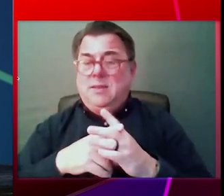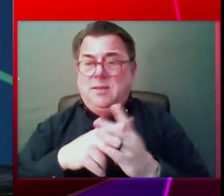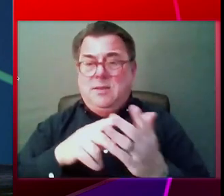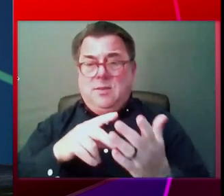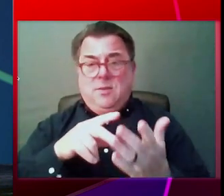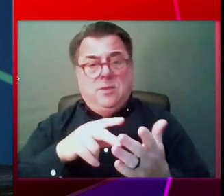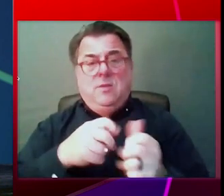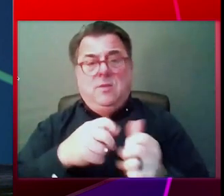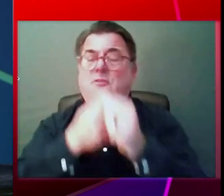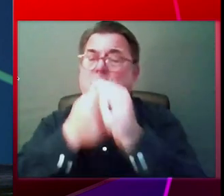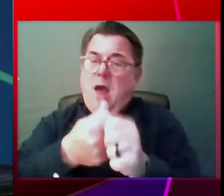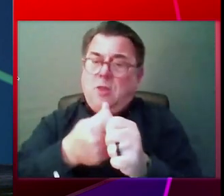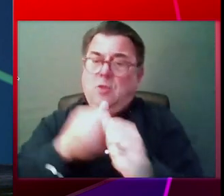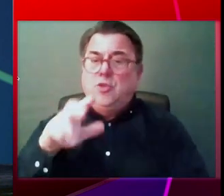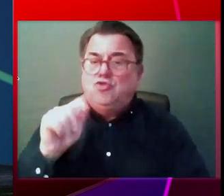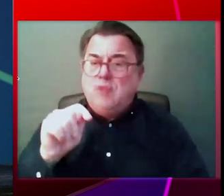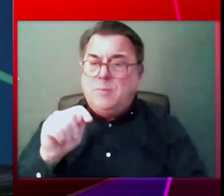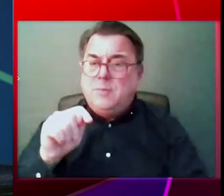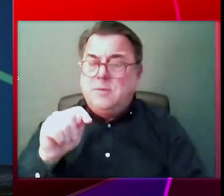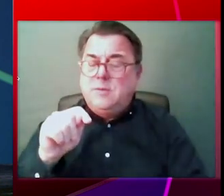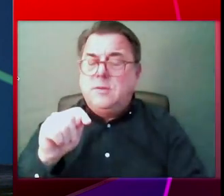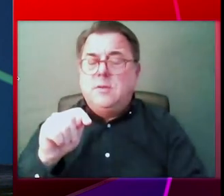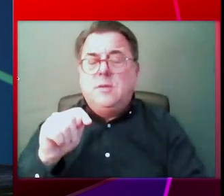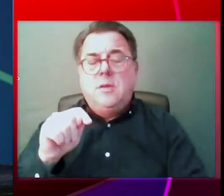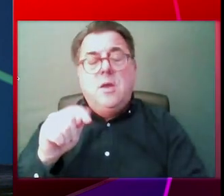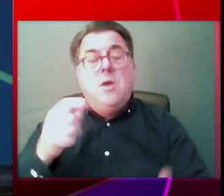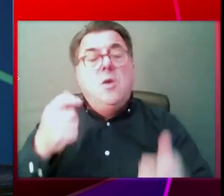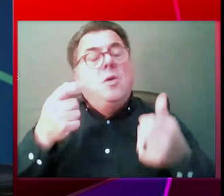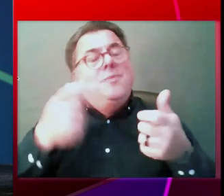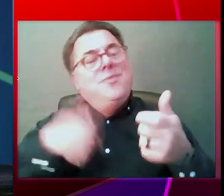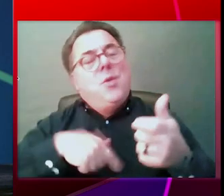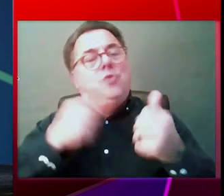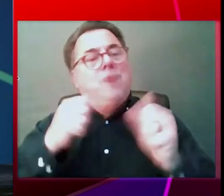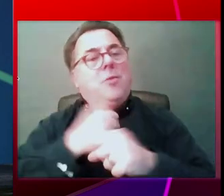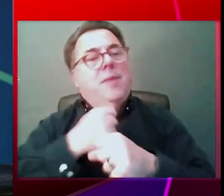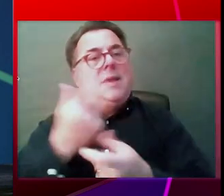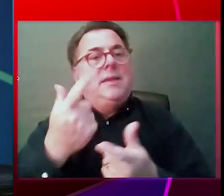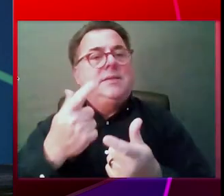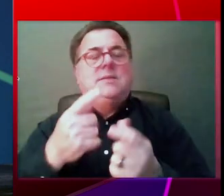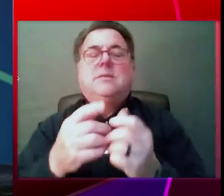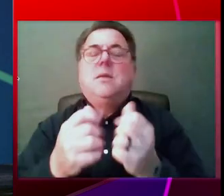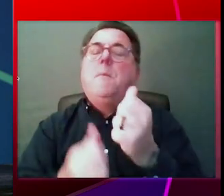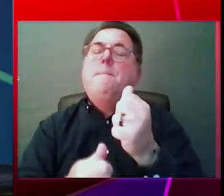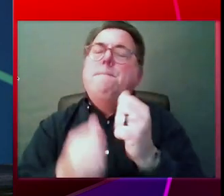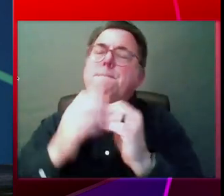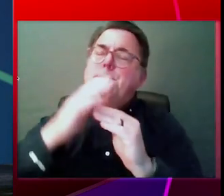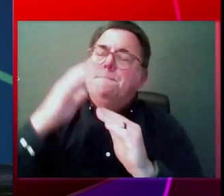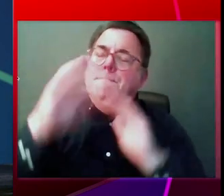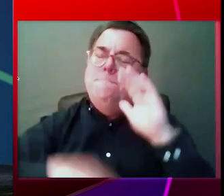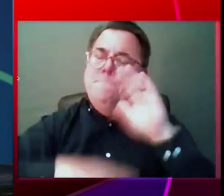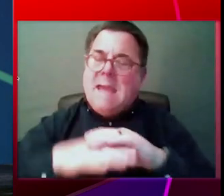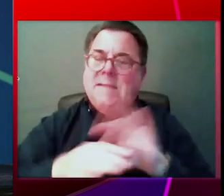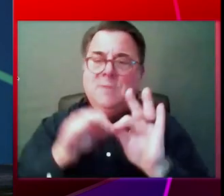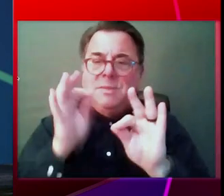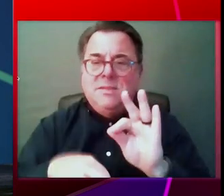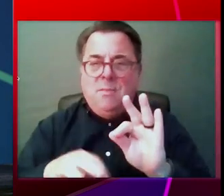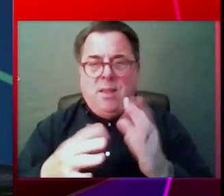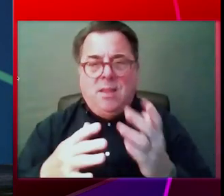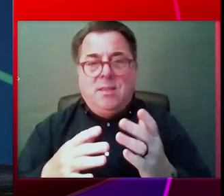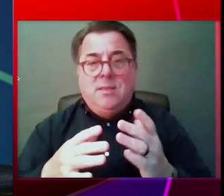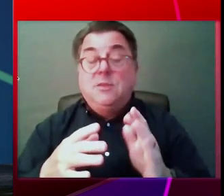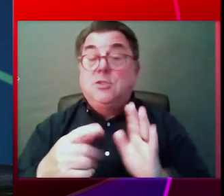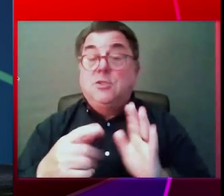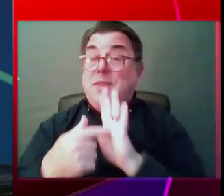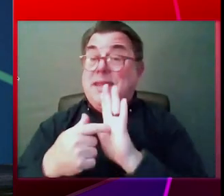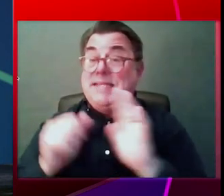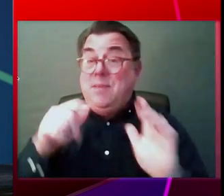right? What we're trying to do is make it, again, as dead simple as possible. The sample apps really take care of